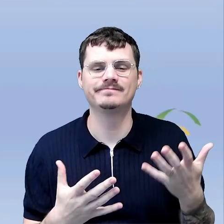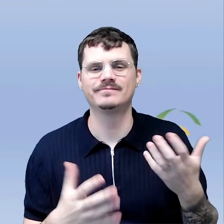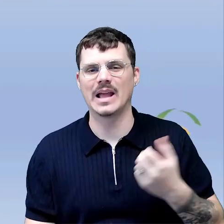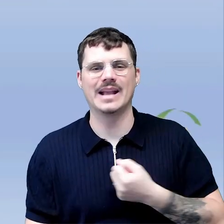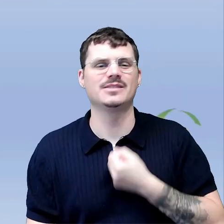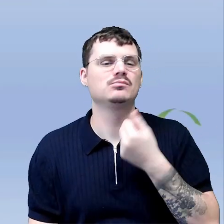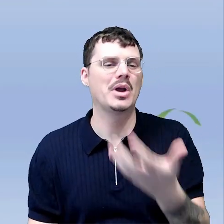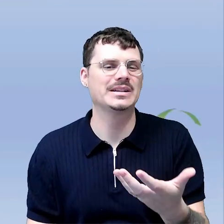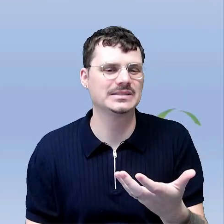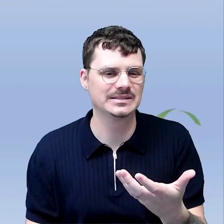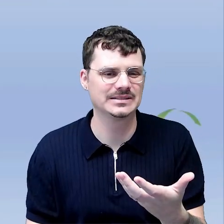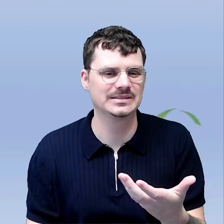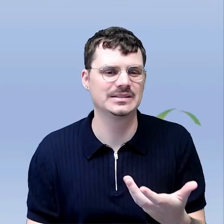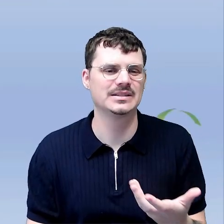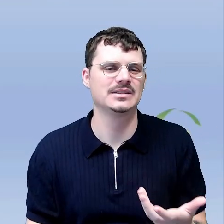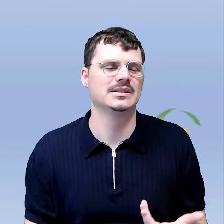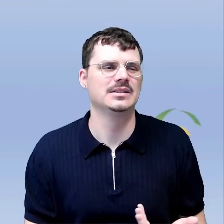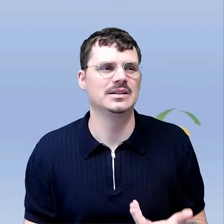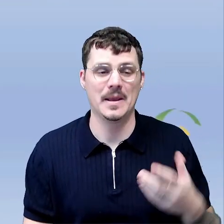express